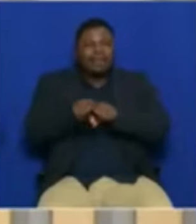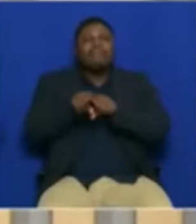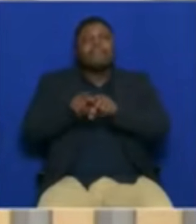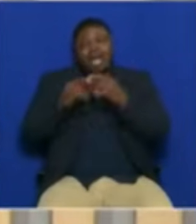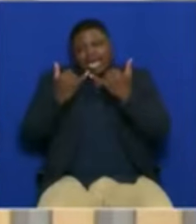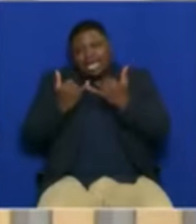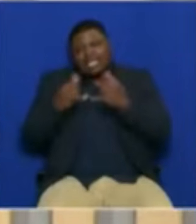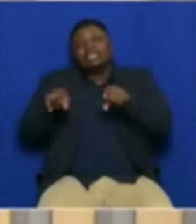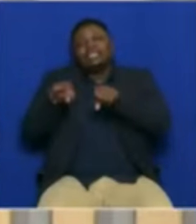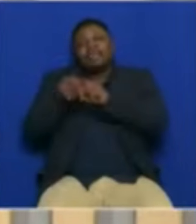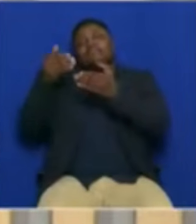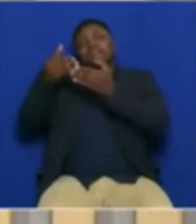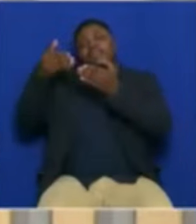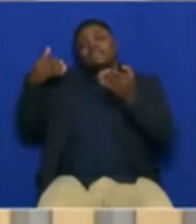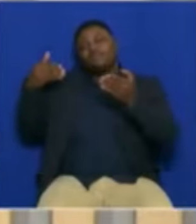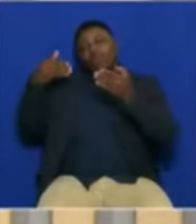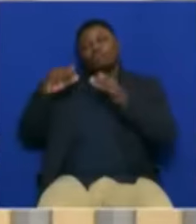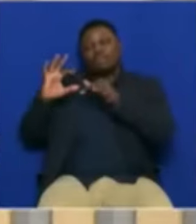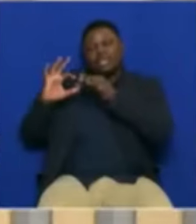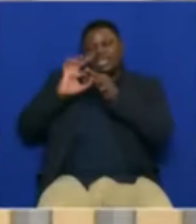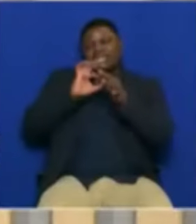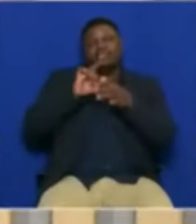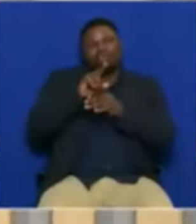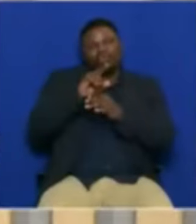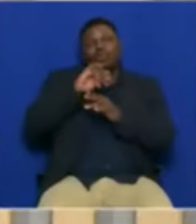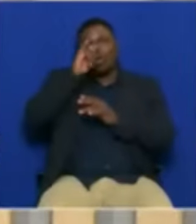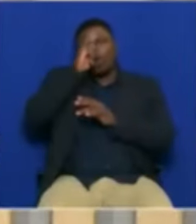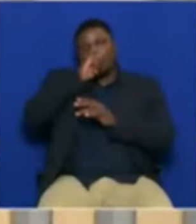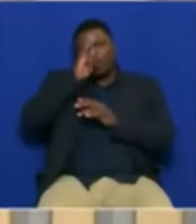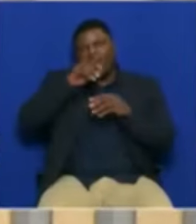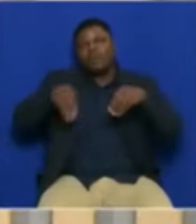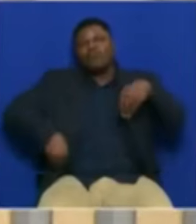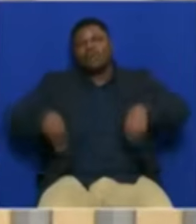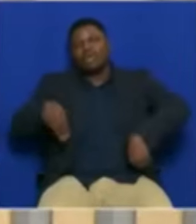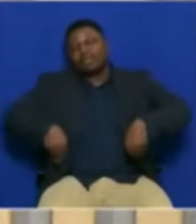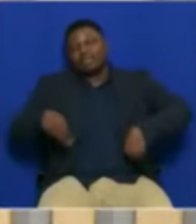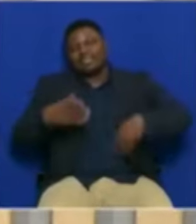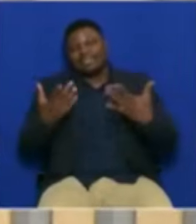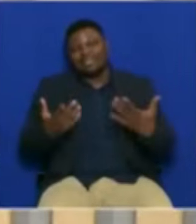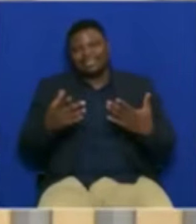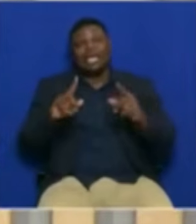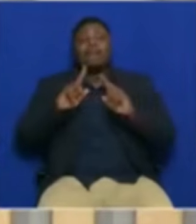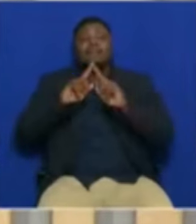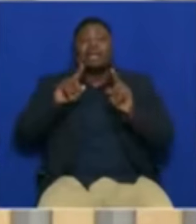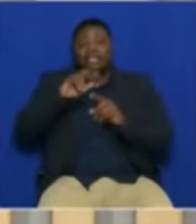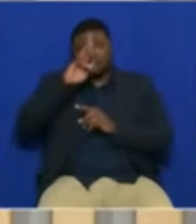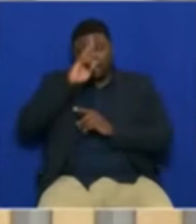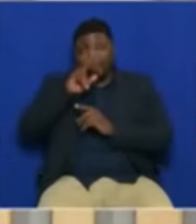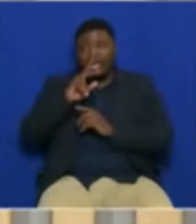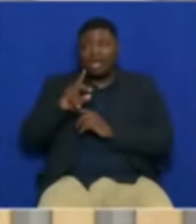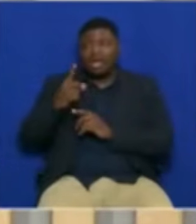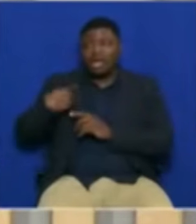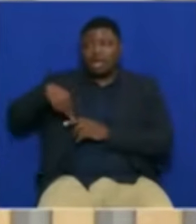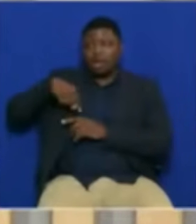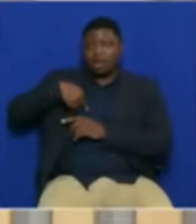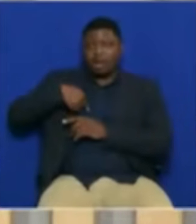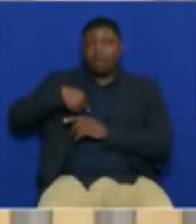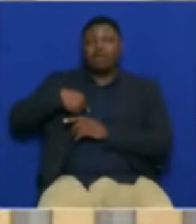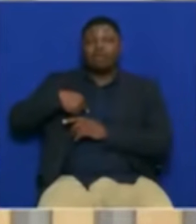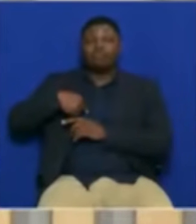it what business of its IDAC in terms of their mandate? So